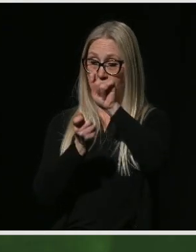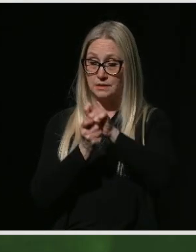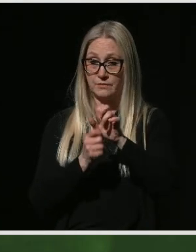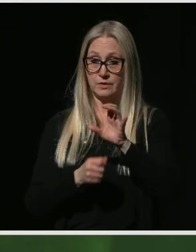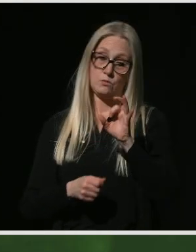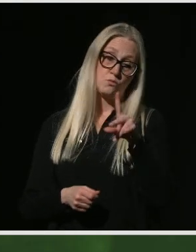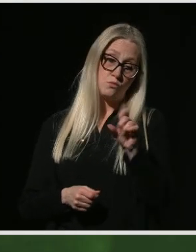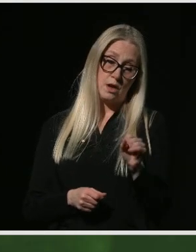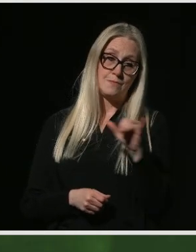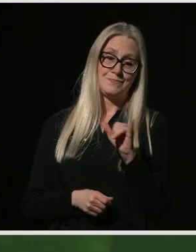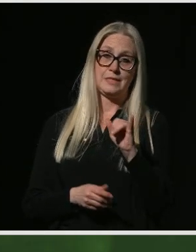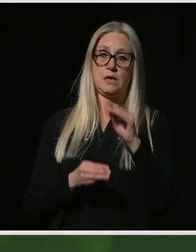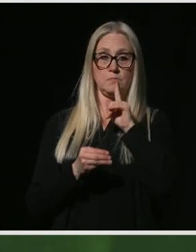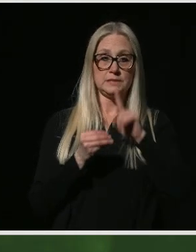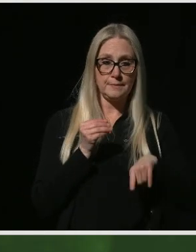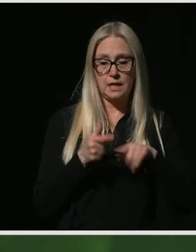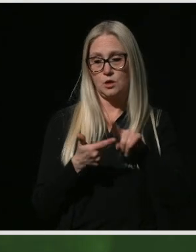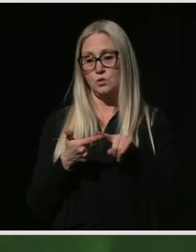and